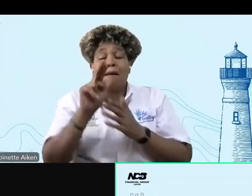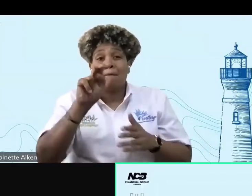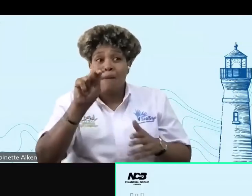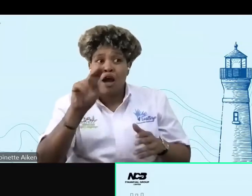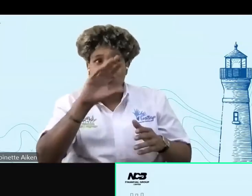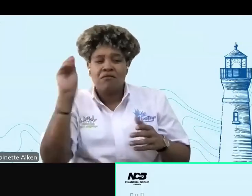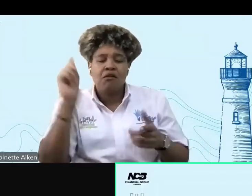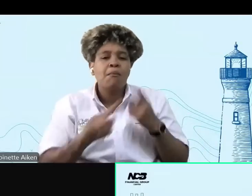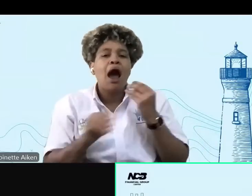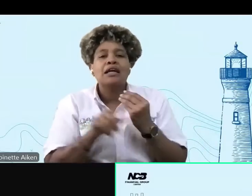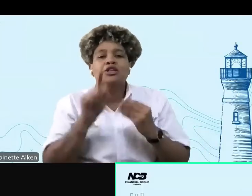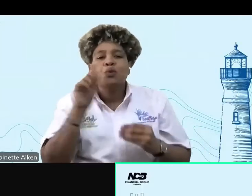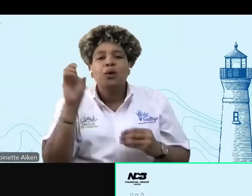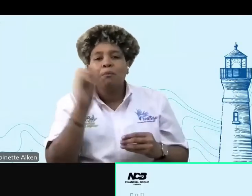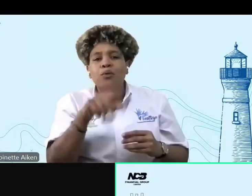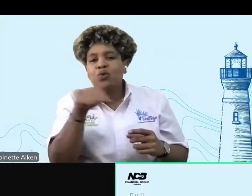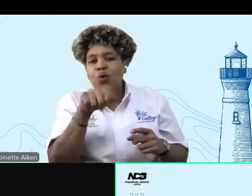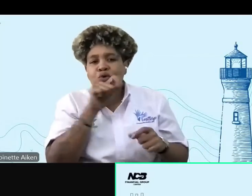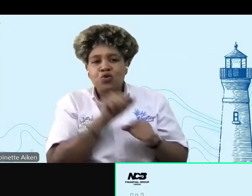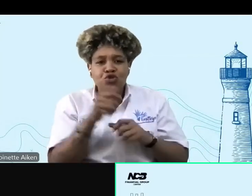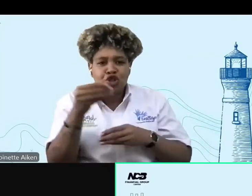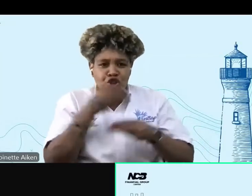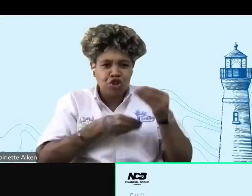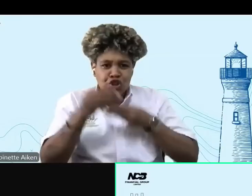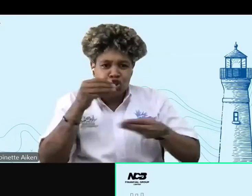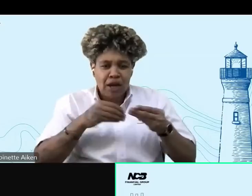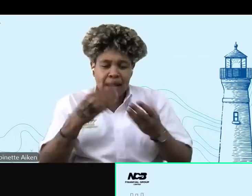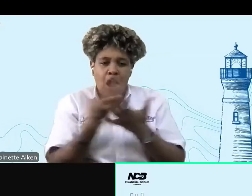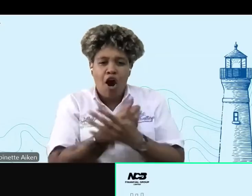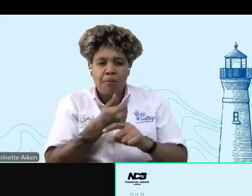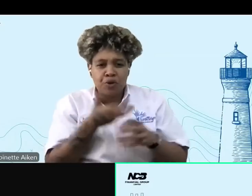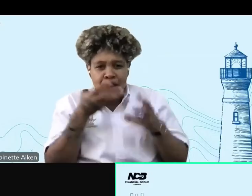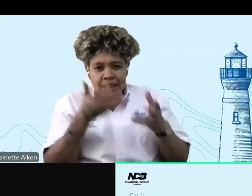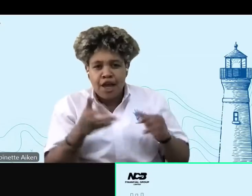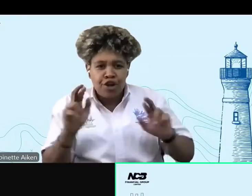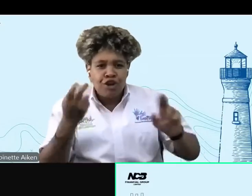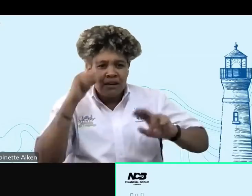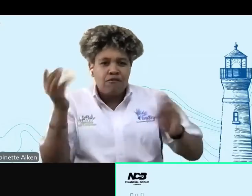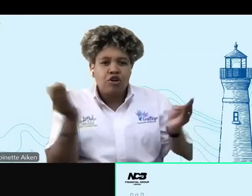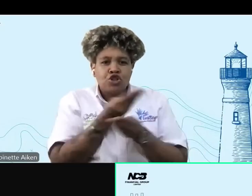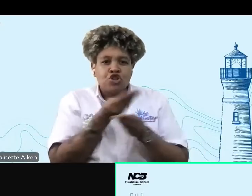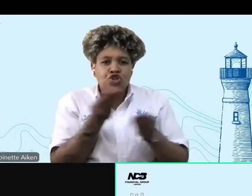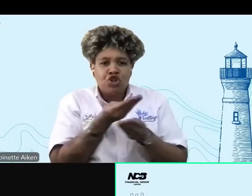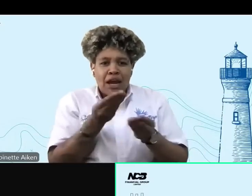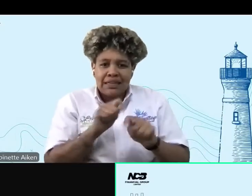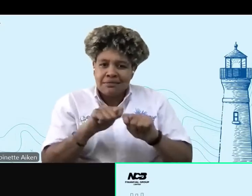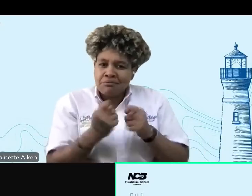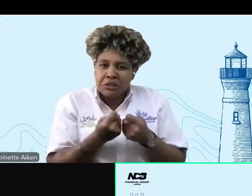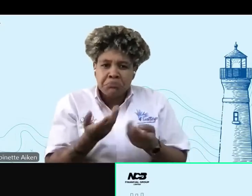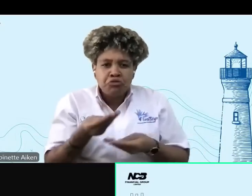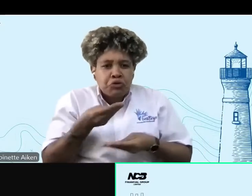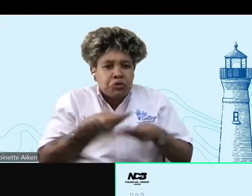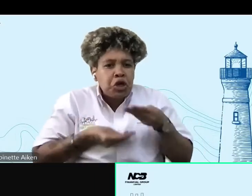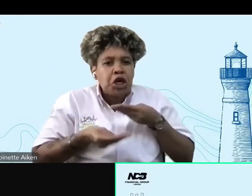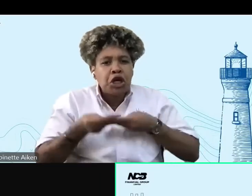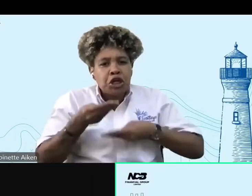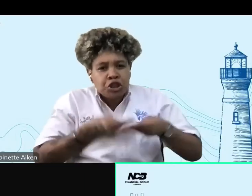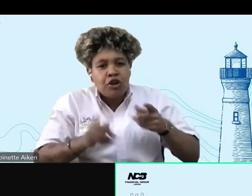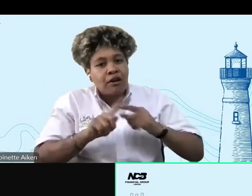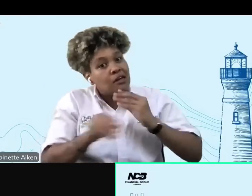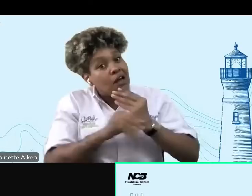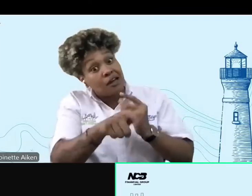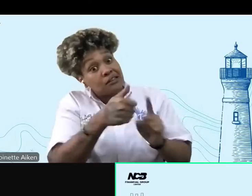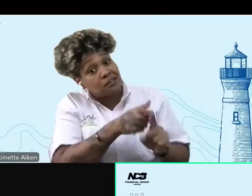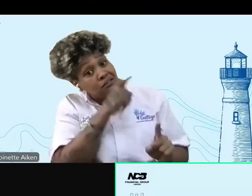but it would also put those trading opportunities on the table for our trading teams. So there's an exponential effect